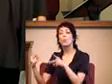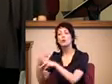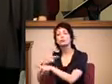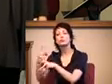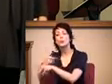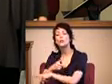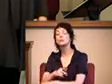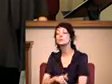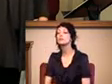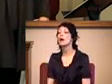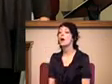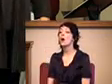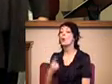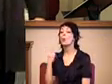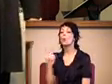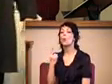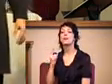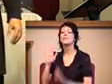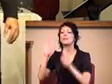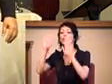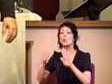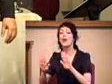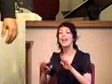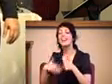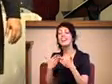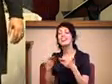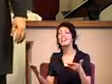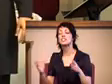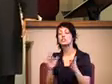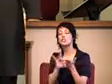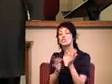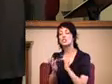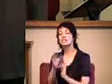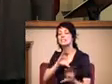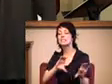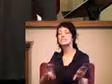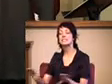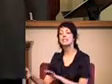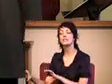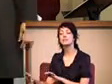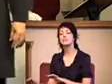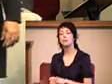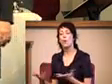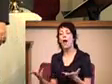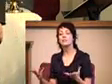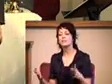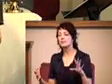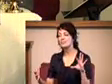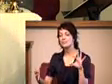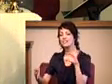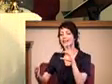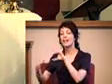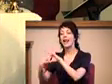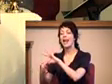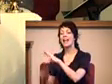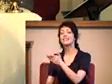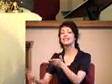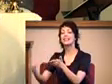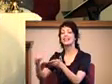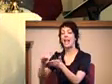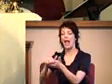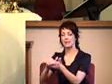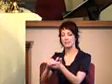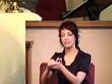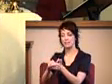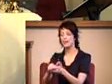that one of the great things Jesus came to do when Jesus came to earth was to reconnect, right?